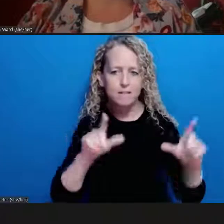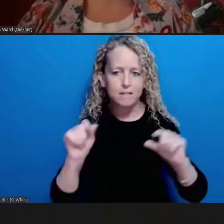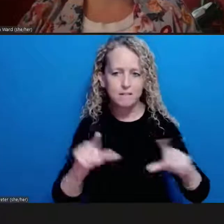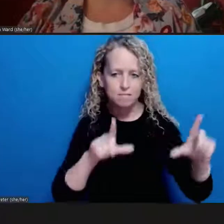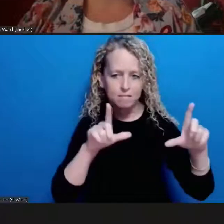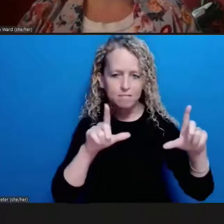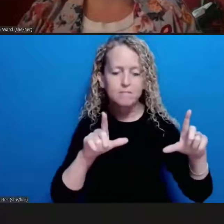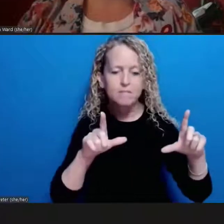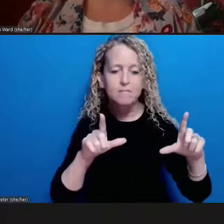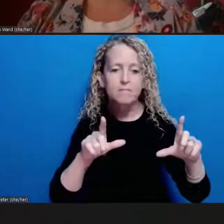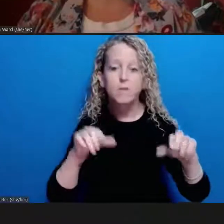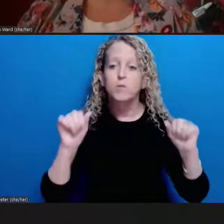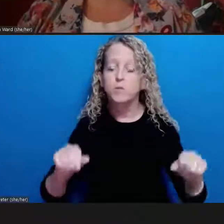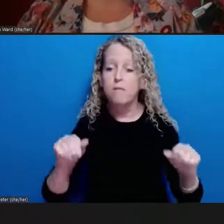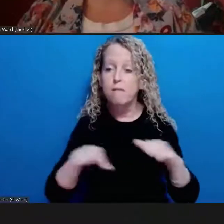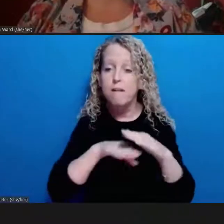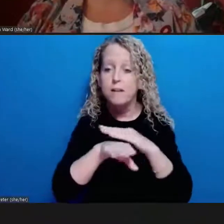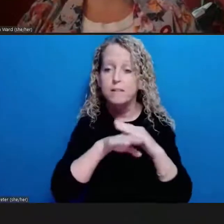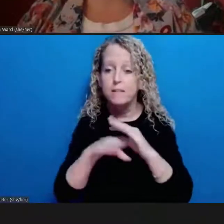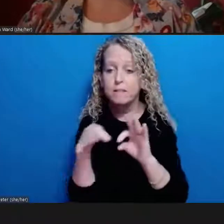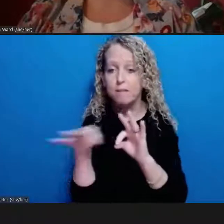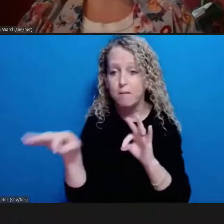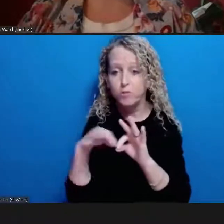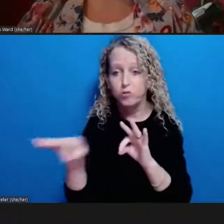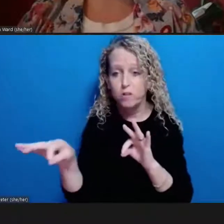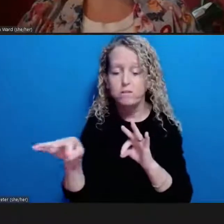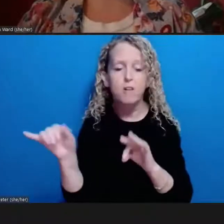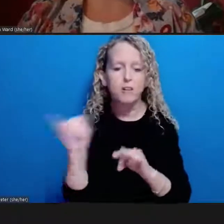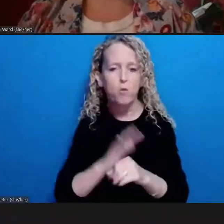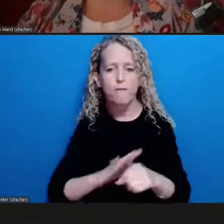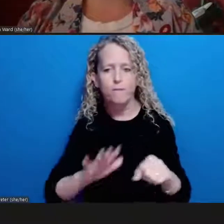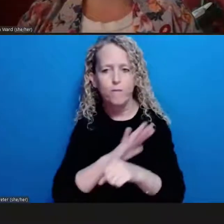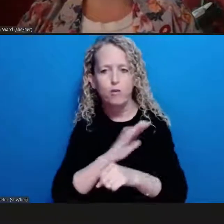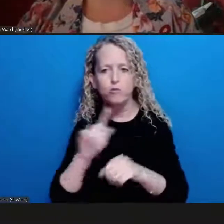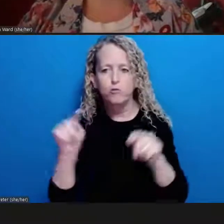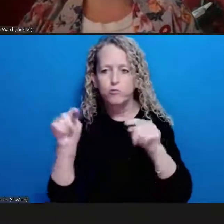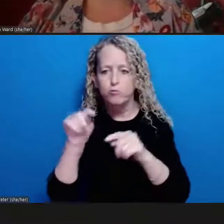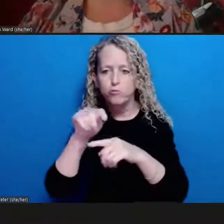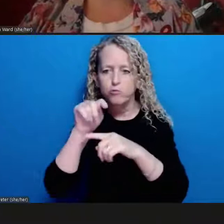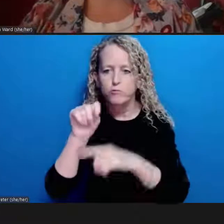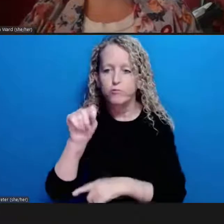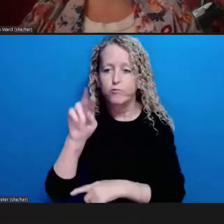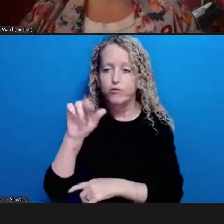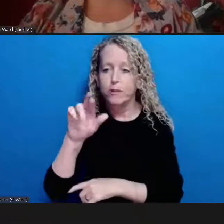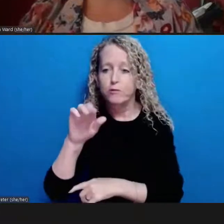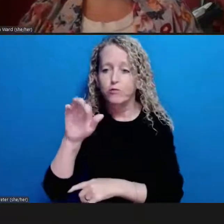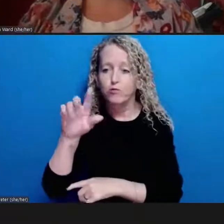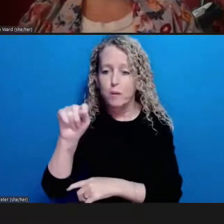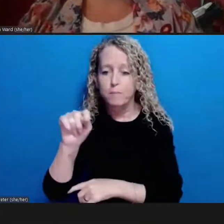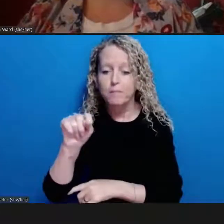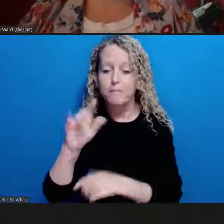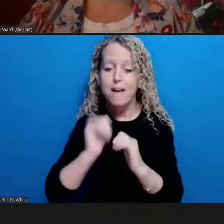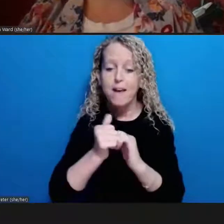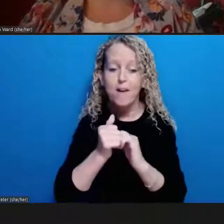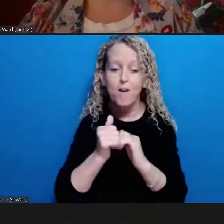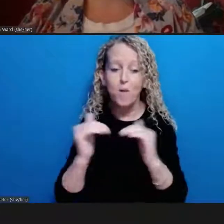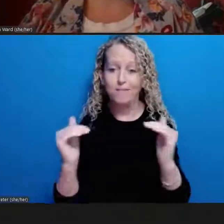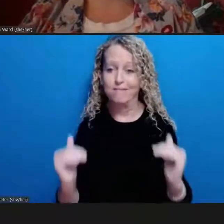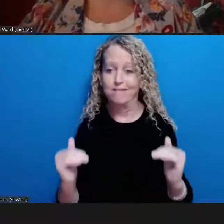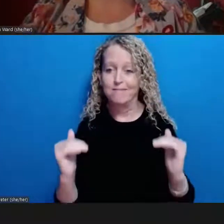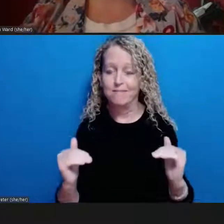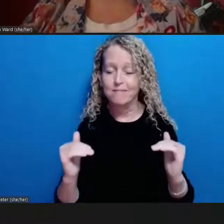access captions and the full transcript by clicking on the CC button along the bottom of your Zoom